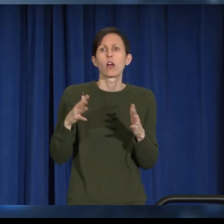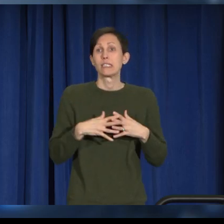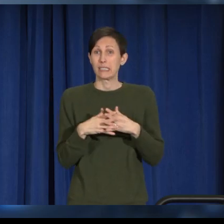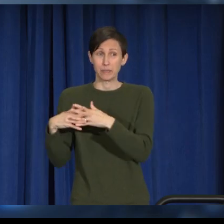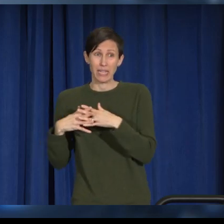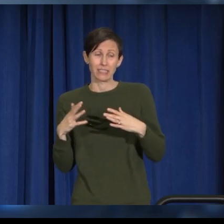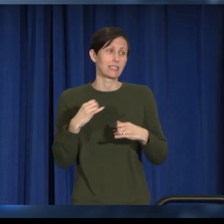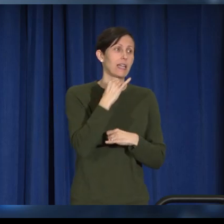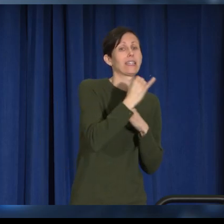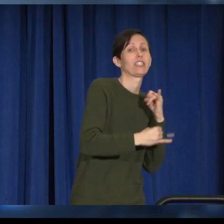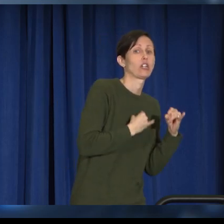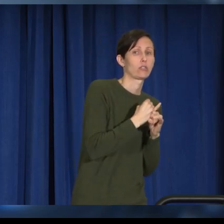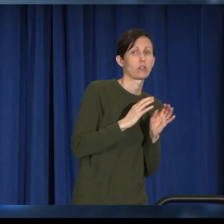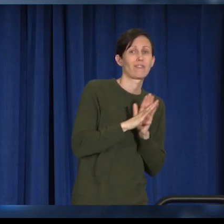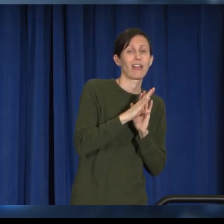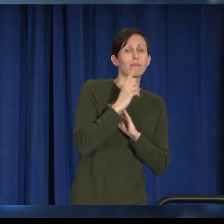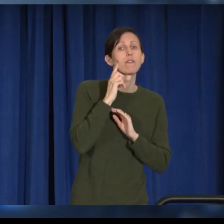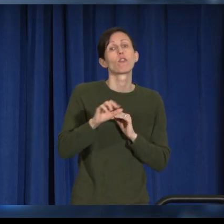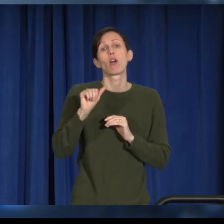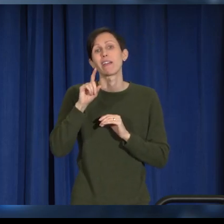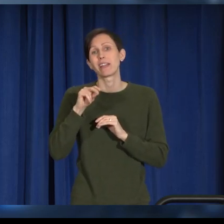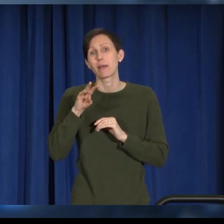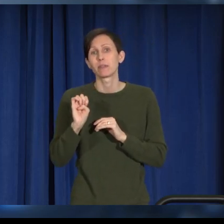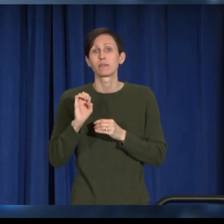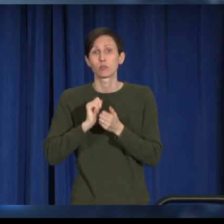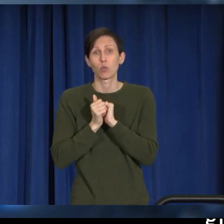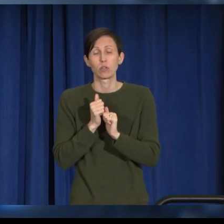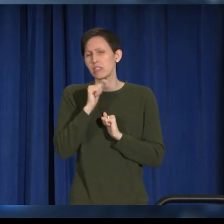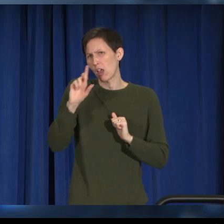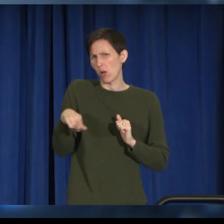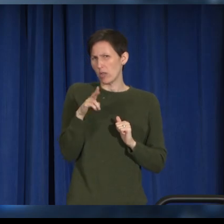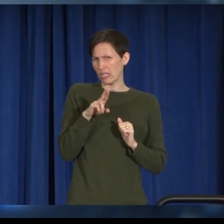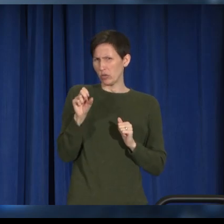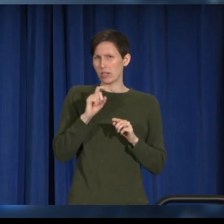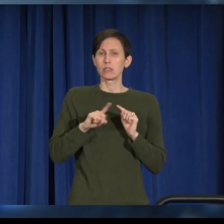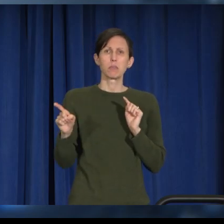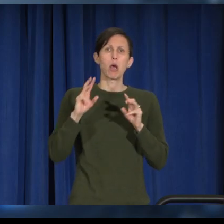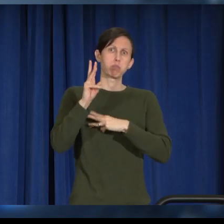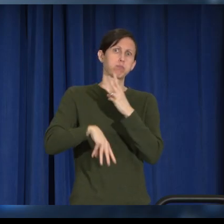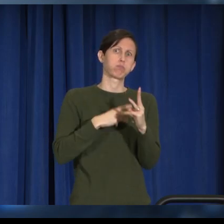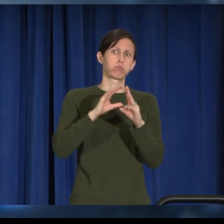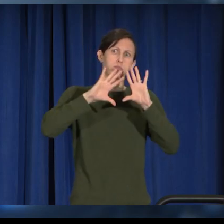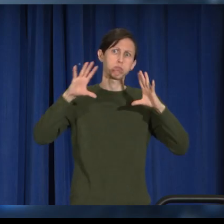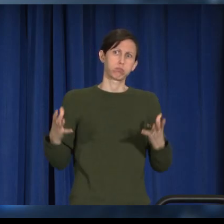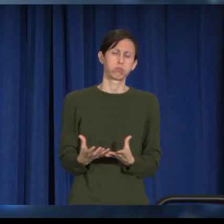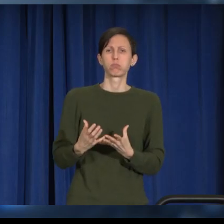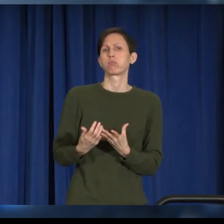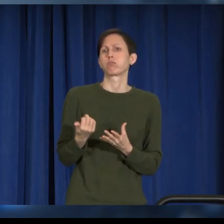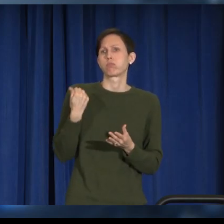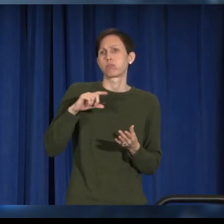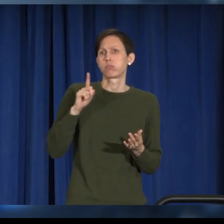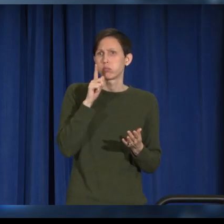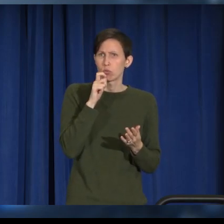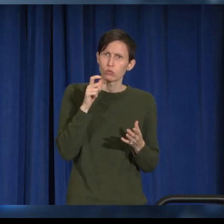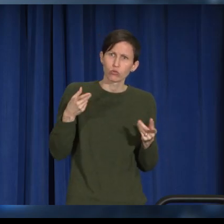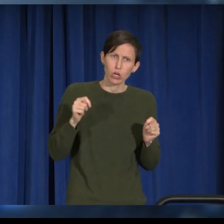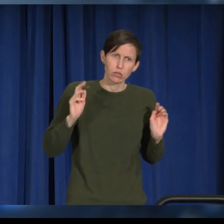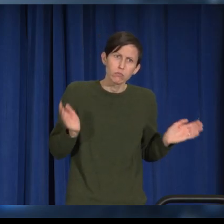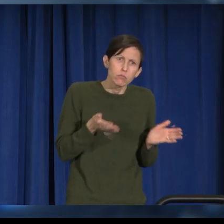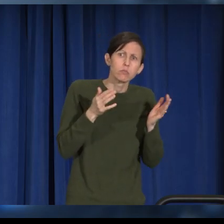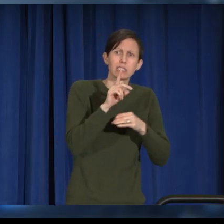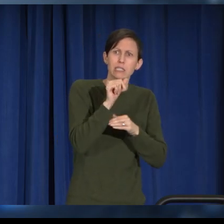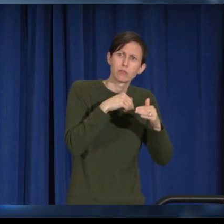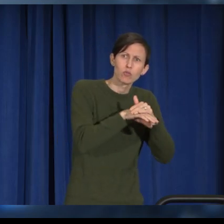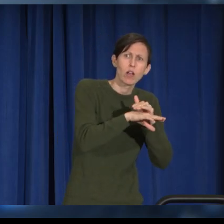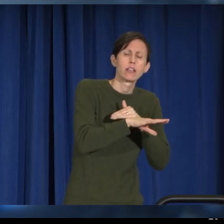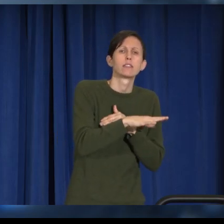international development of adaptive sport, not just within the U.S., but in other countries that are trying to advance disability rights and access to